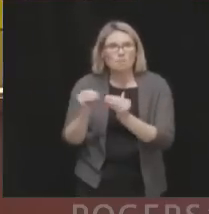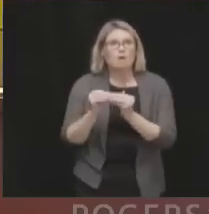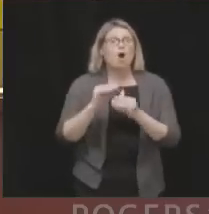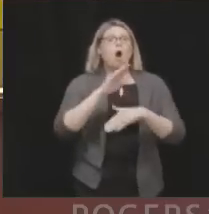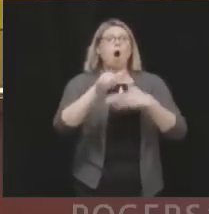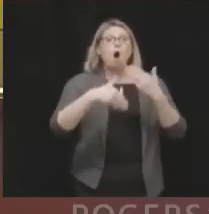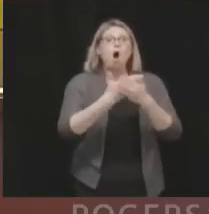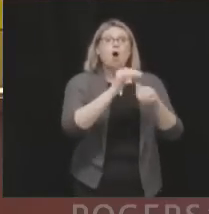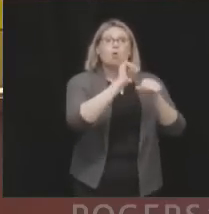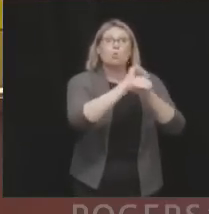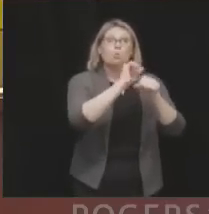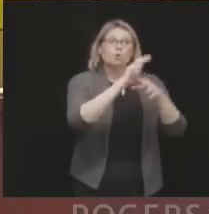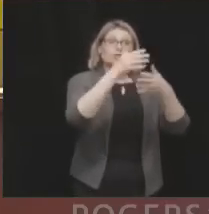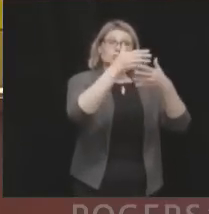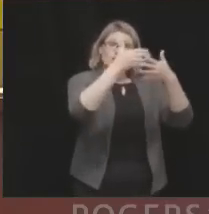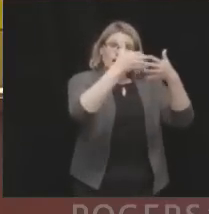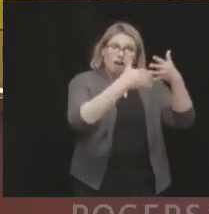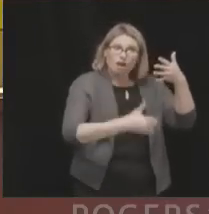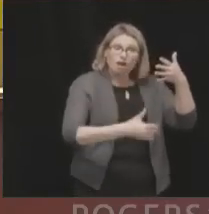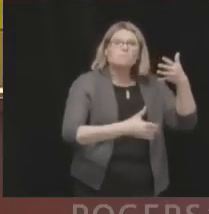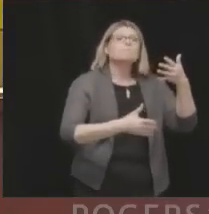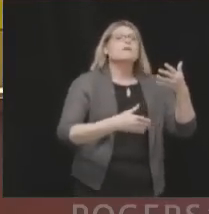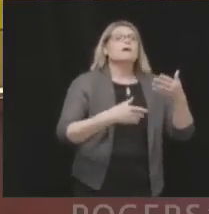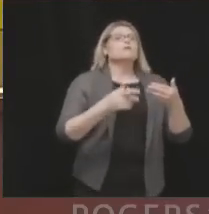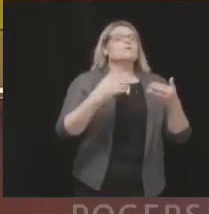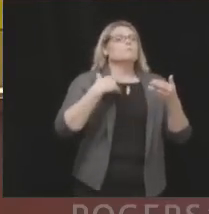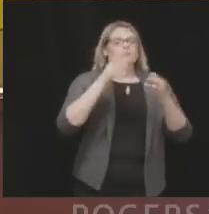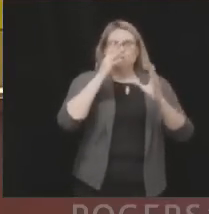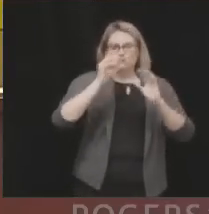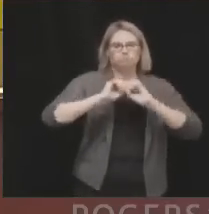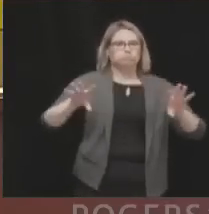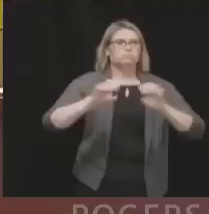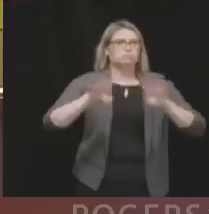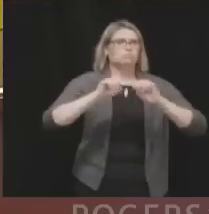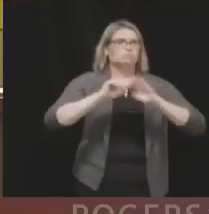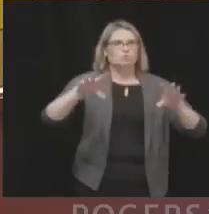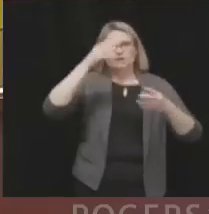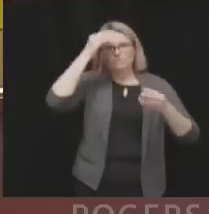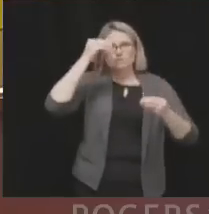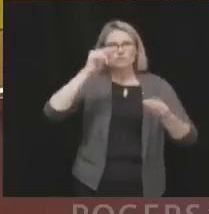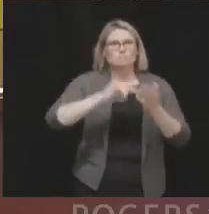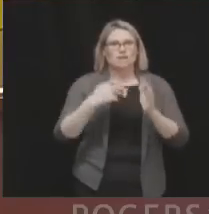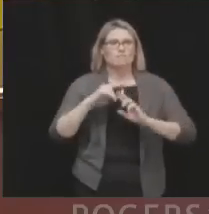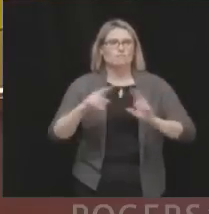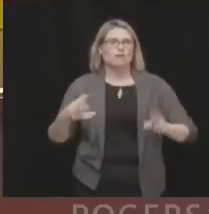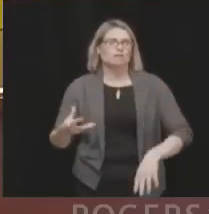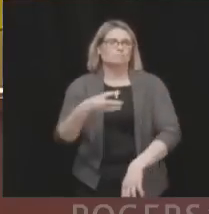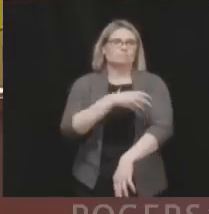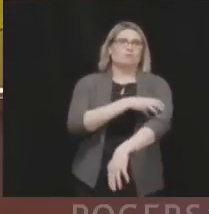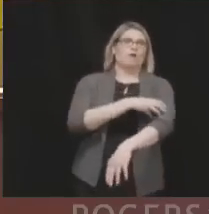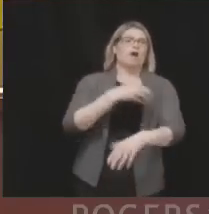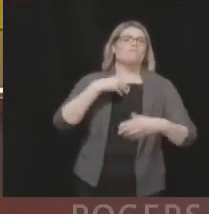province. Thank you, Doctor. Thank you, Mr. Brown. Keith Doucette, Canadian Press.